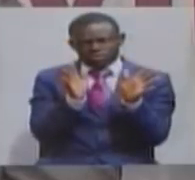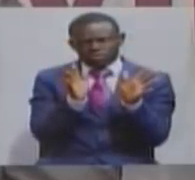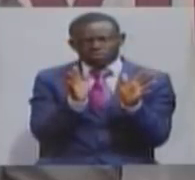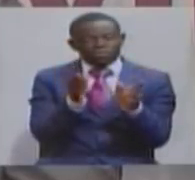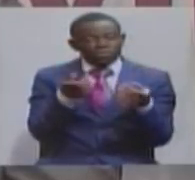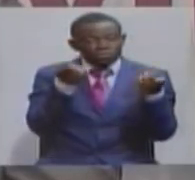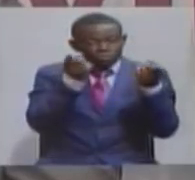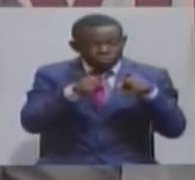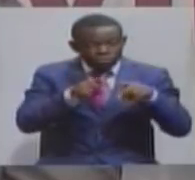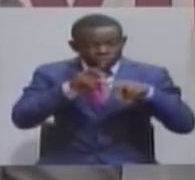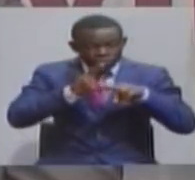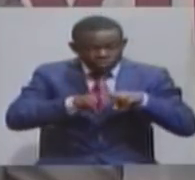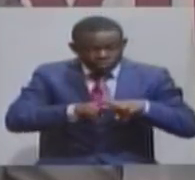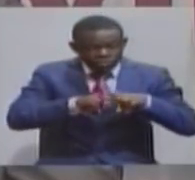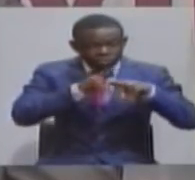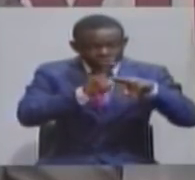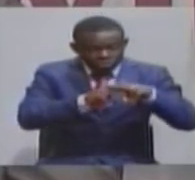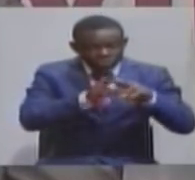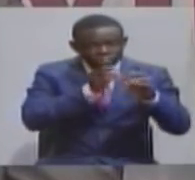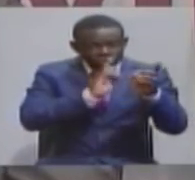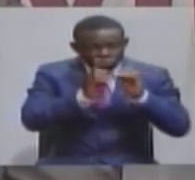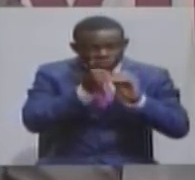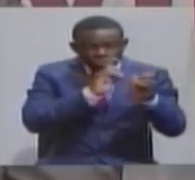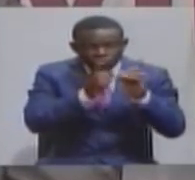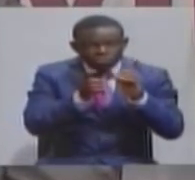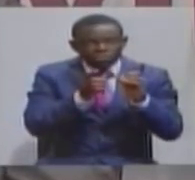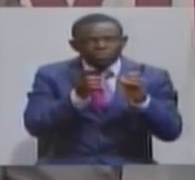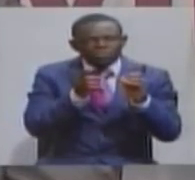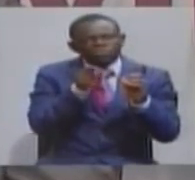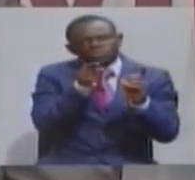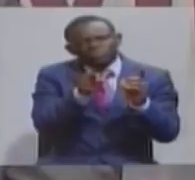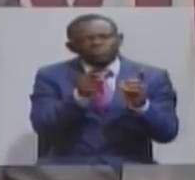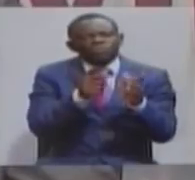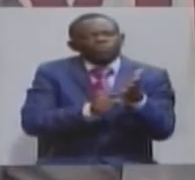event. For us, dialogue is a process.